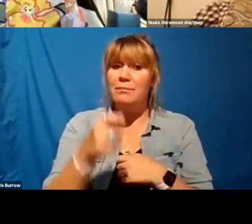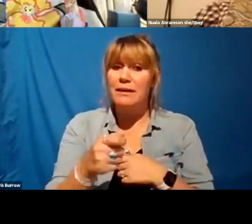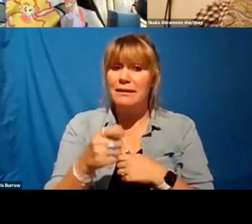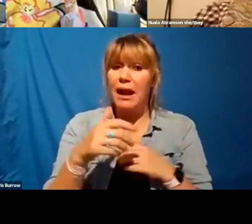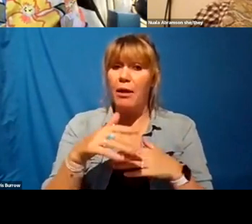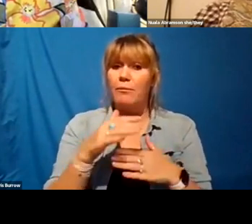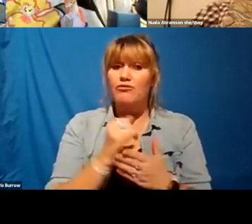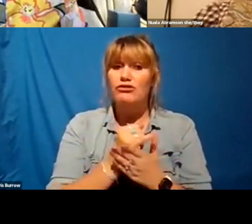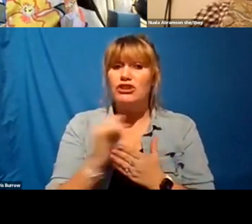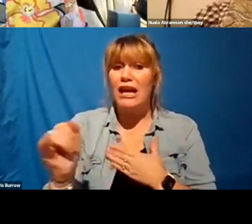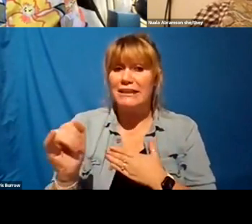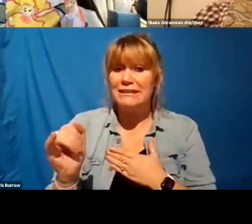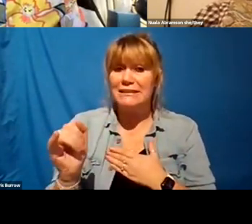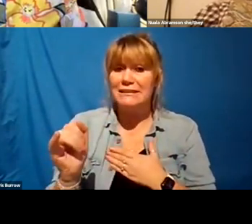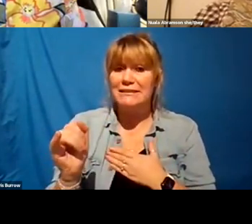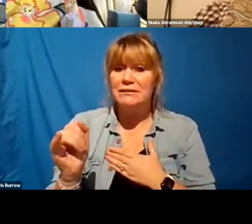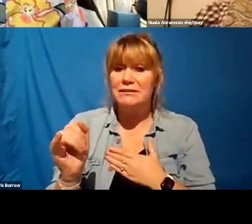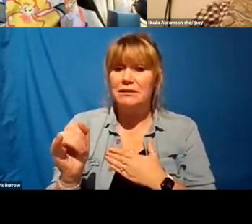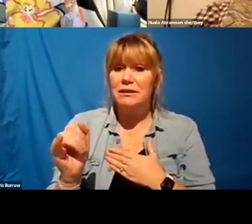And it's something about, like,